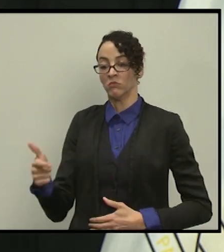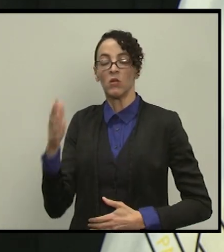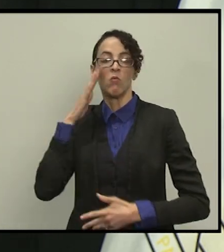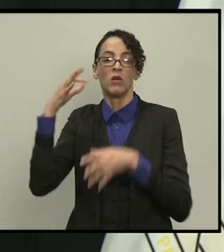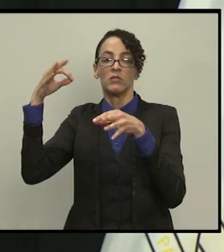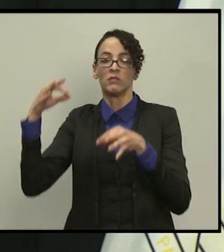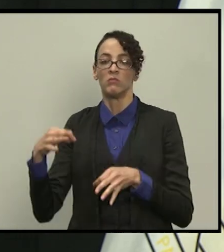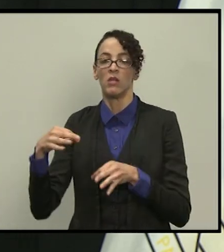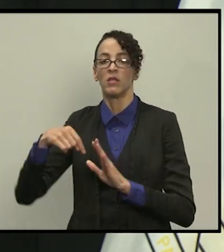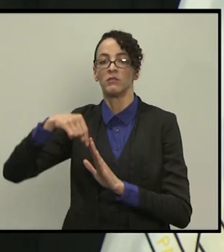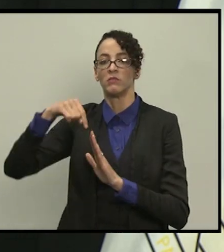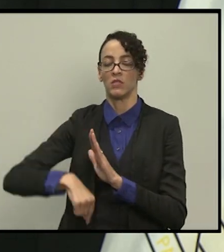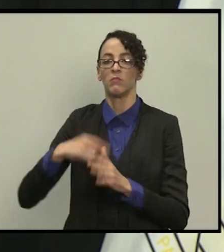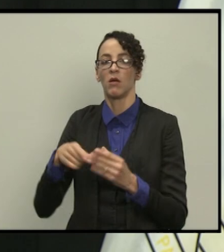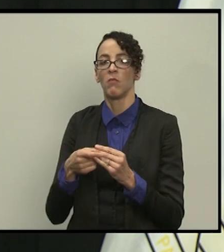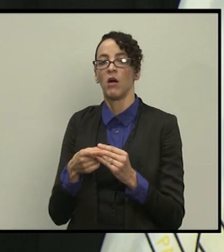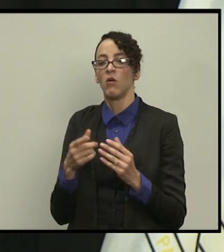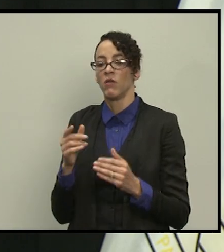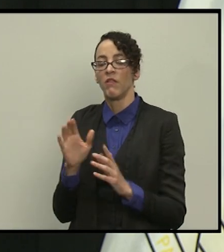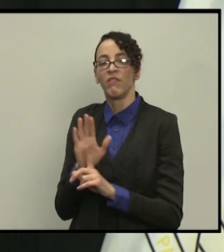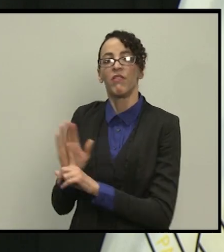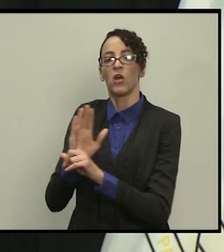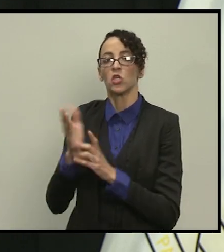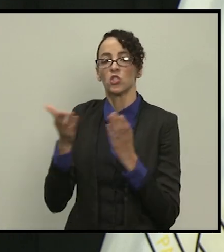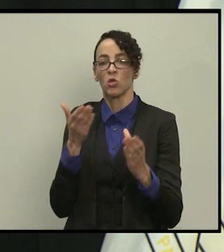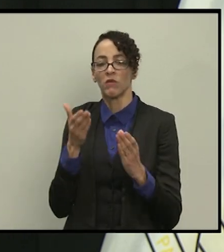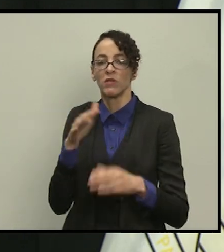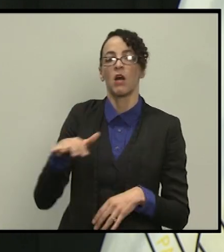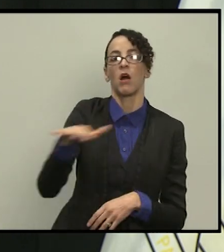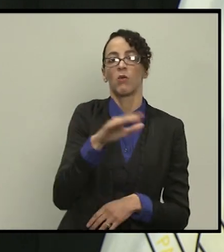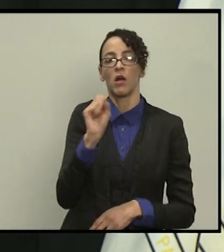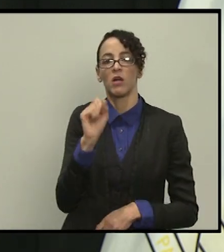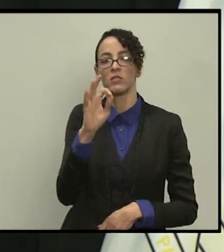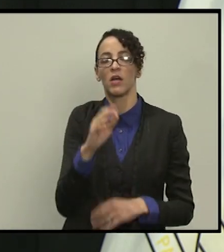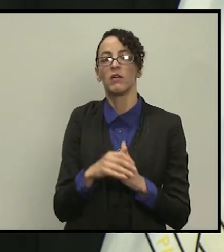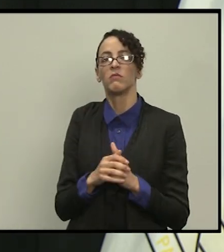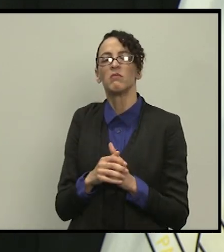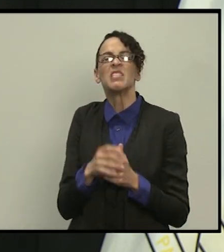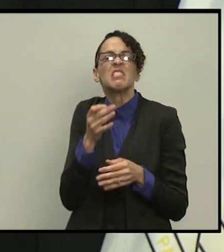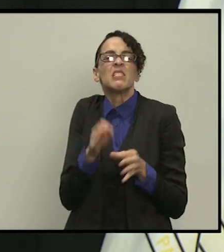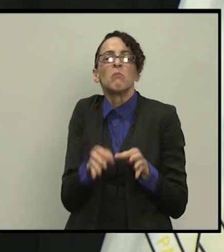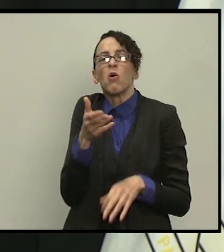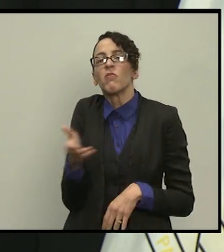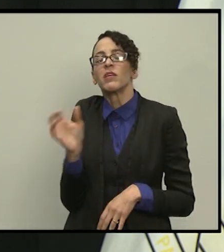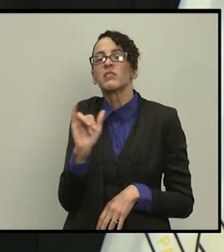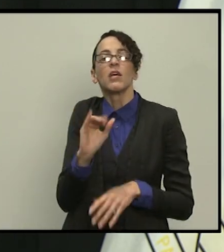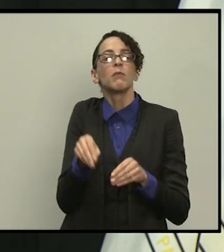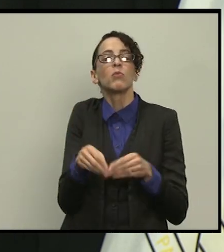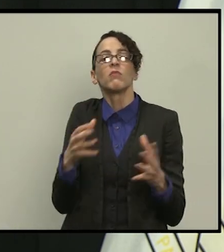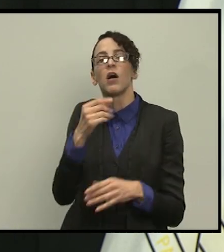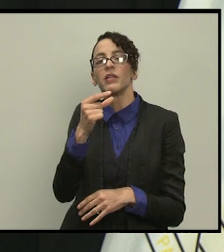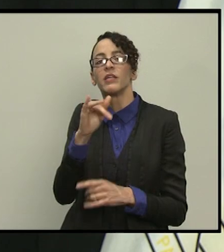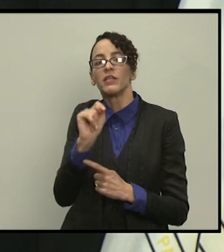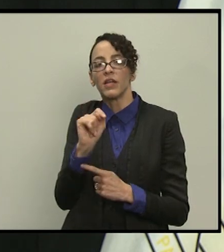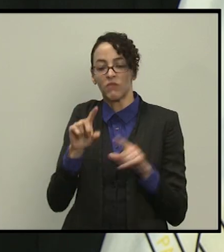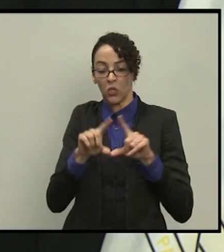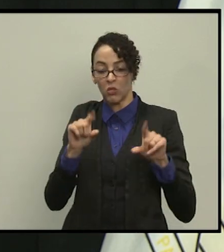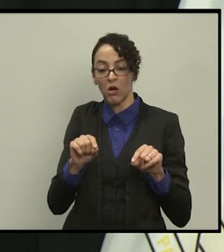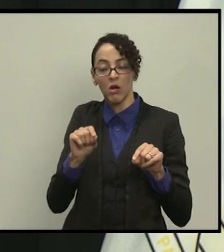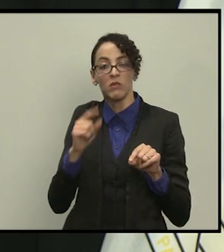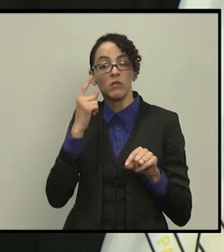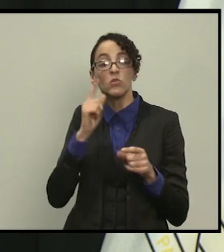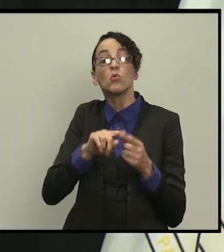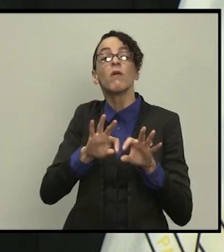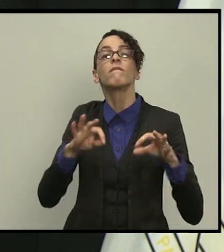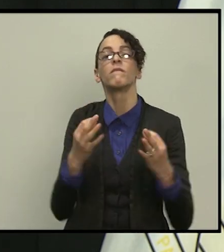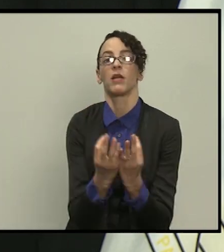communities throughout San Francisco. Just some of the simple things: providing gift cards to families for food, providing